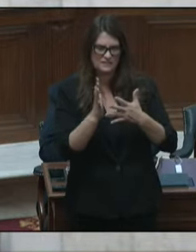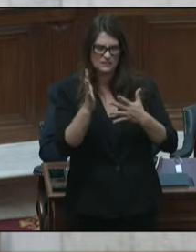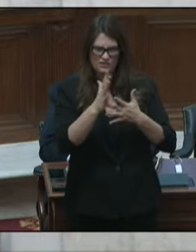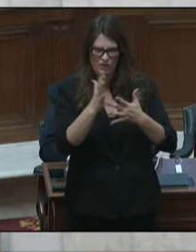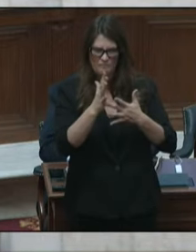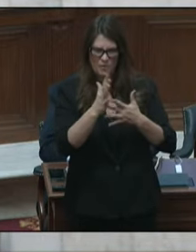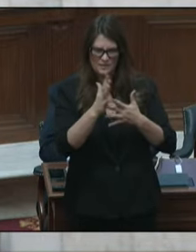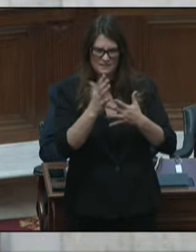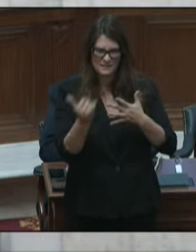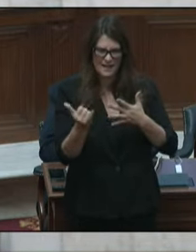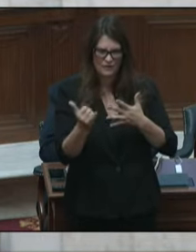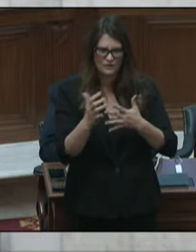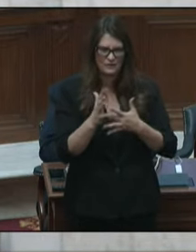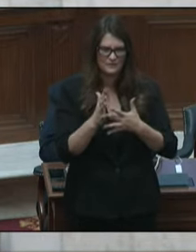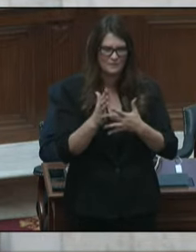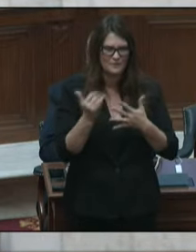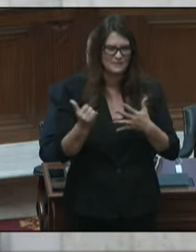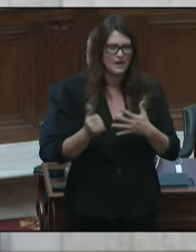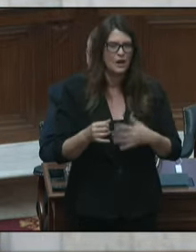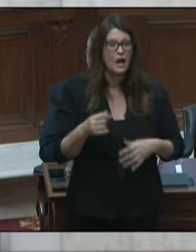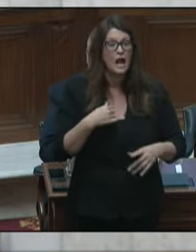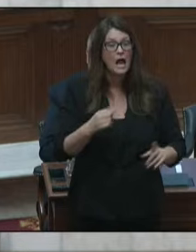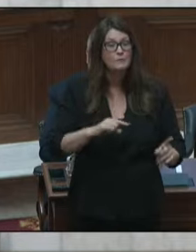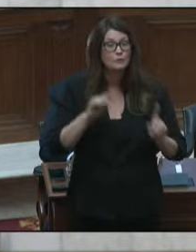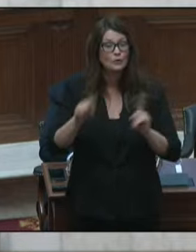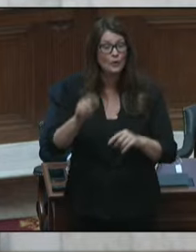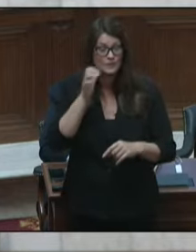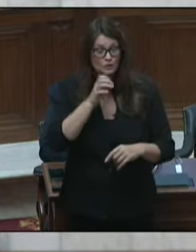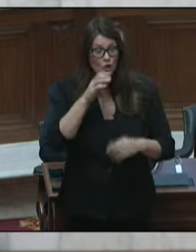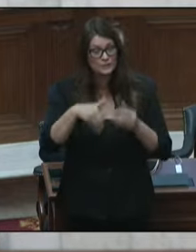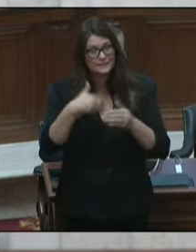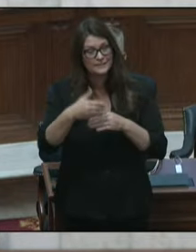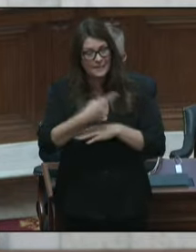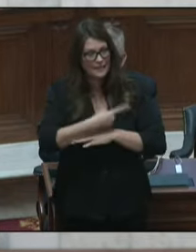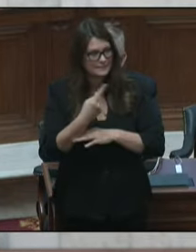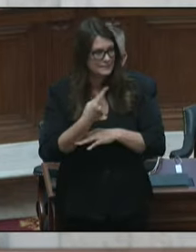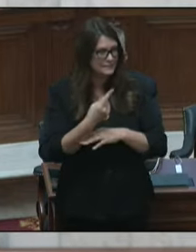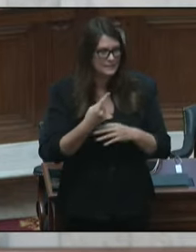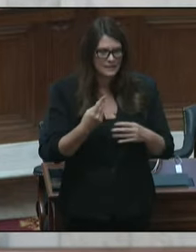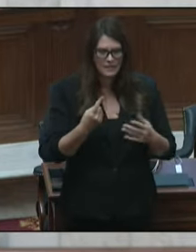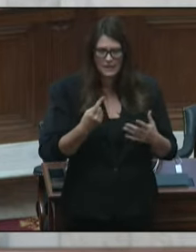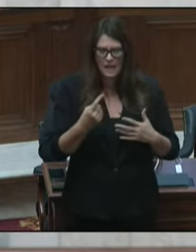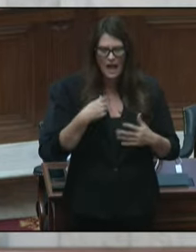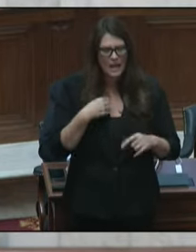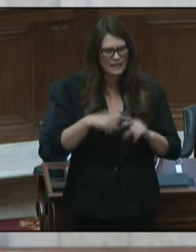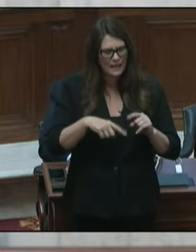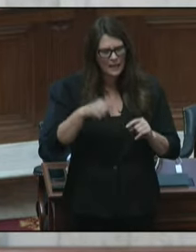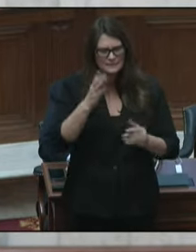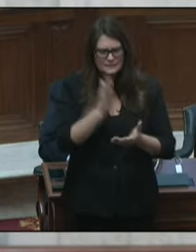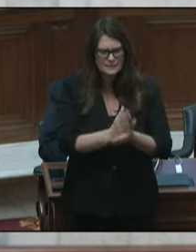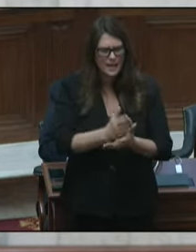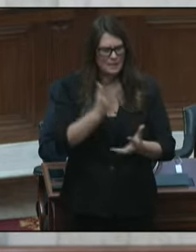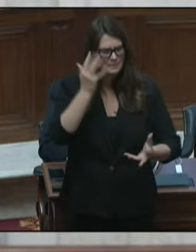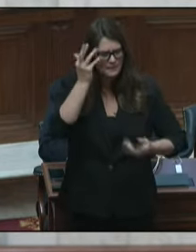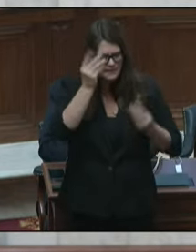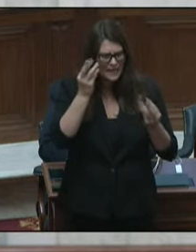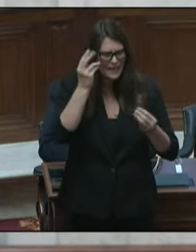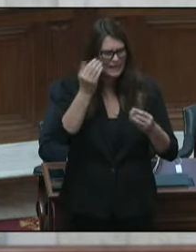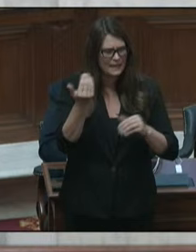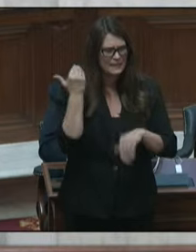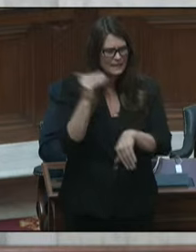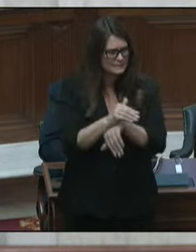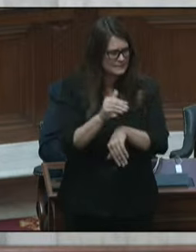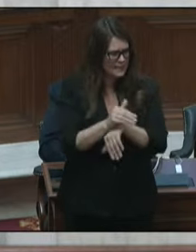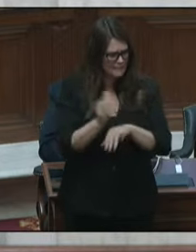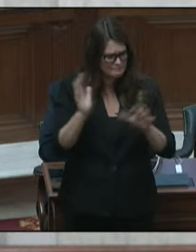then. But anyway, I'm on the way to Charleston the next day, and I can't get out of my mind, you know, how it went last night, and it